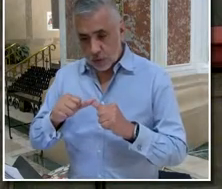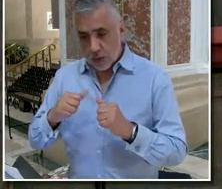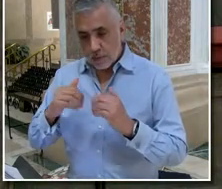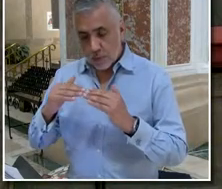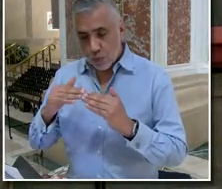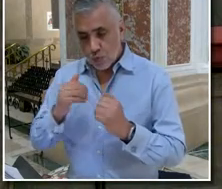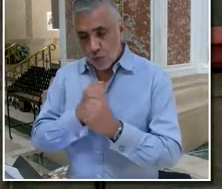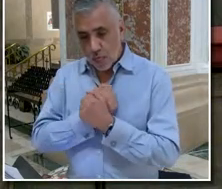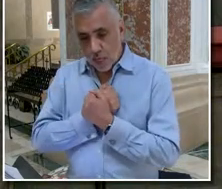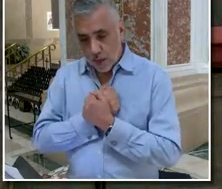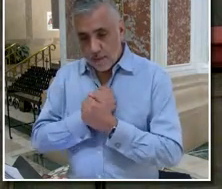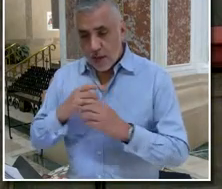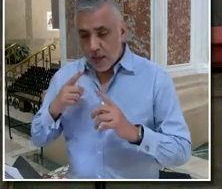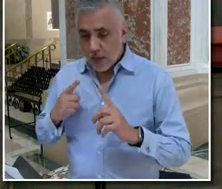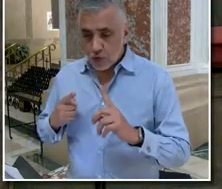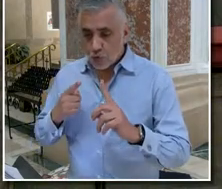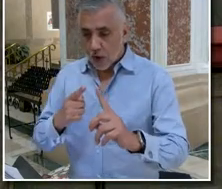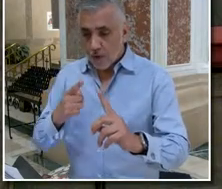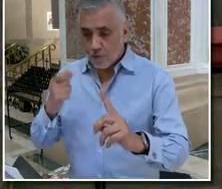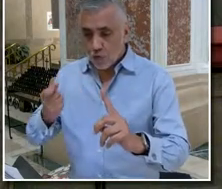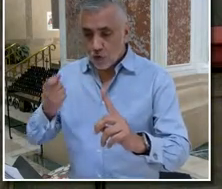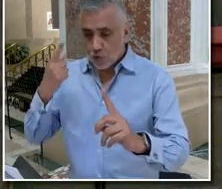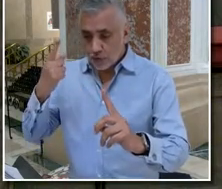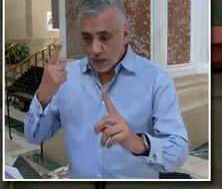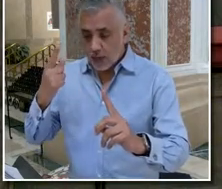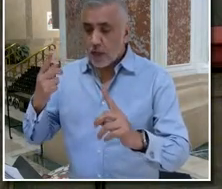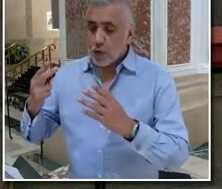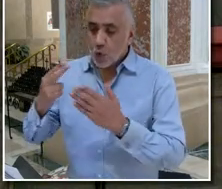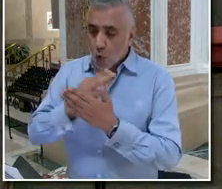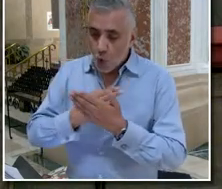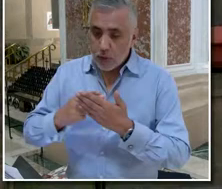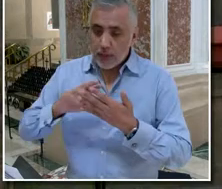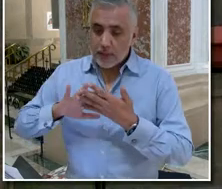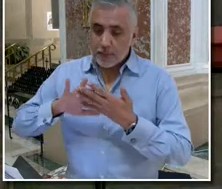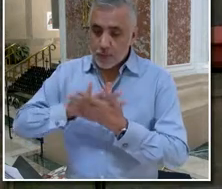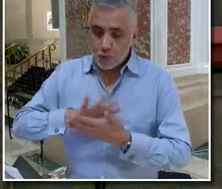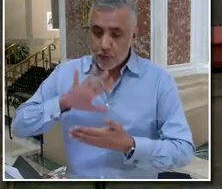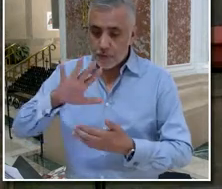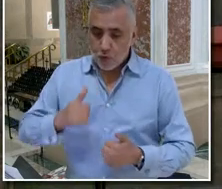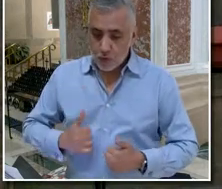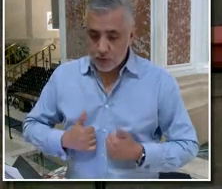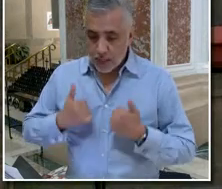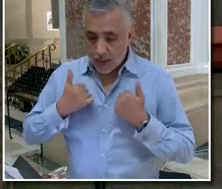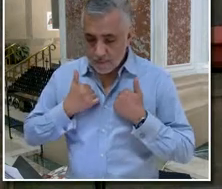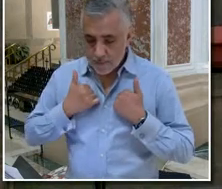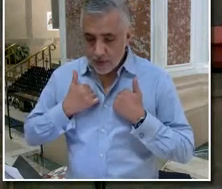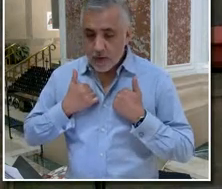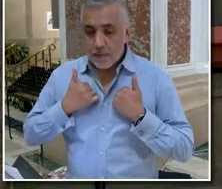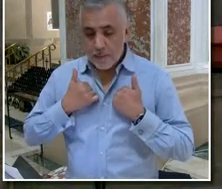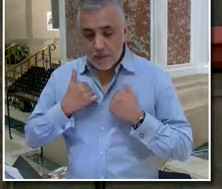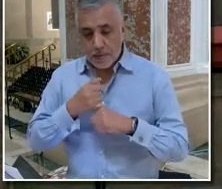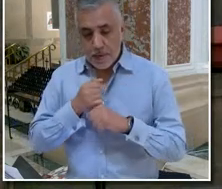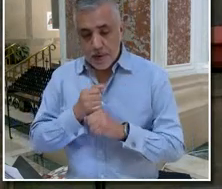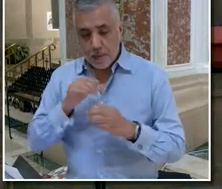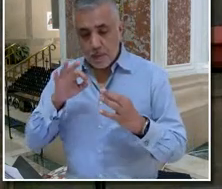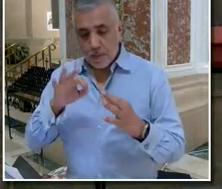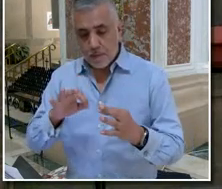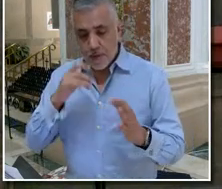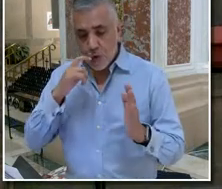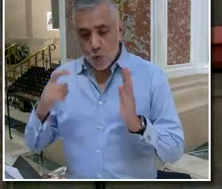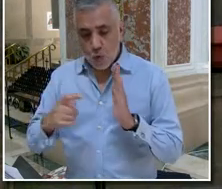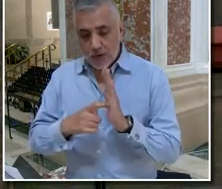love and striving to understand more fully the mystery of your life, may be made more perfect